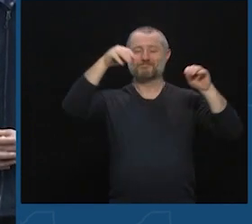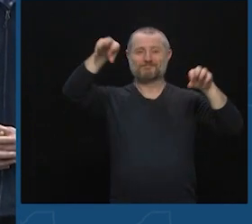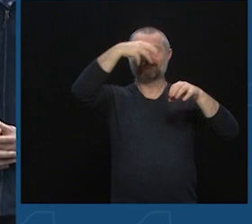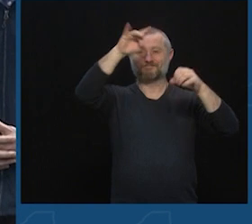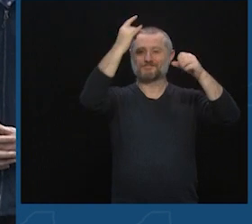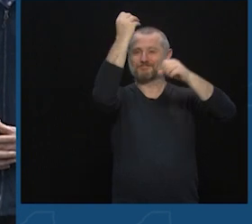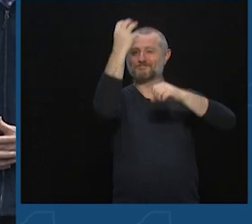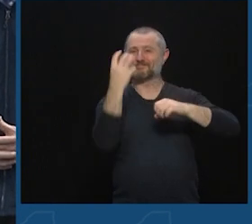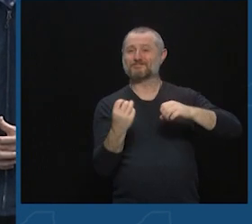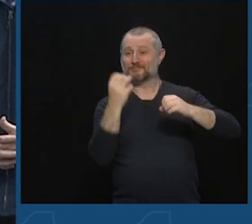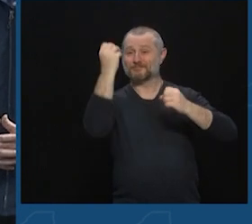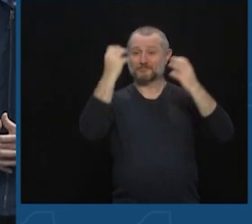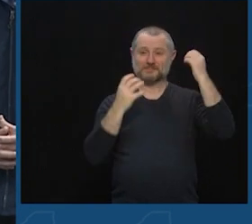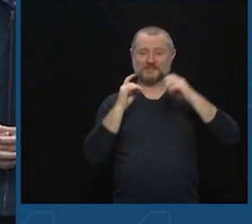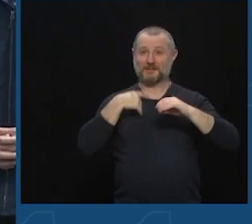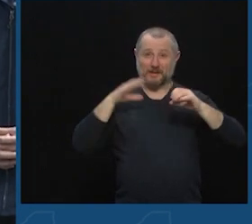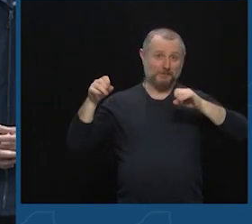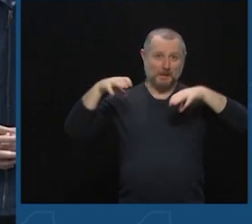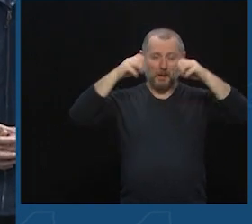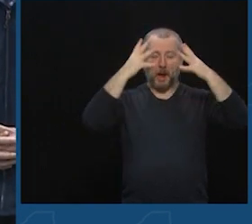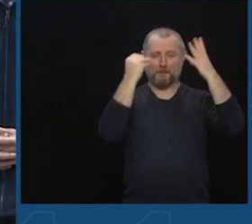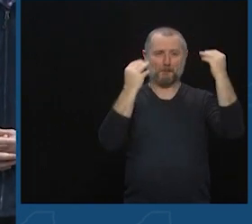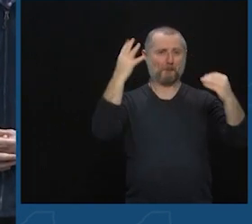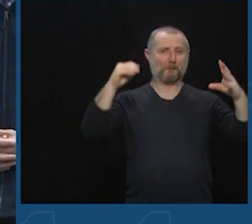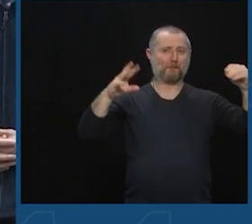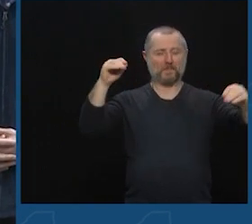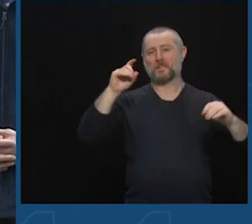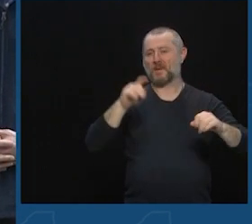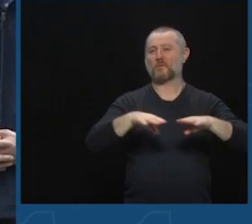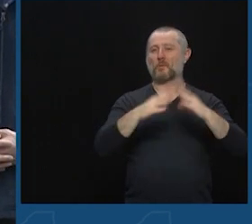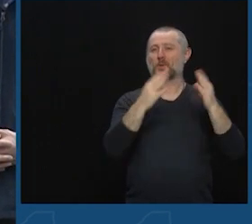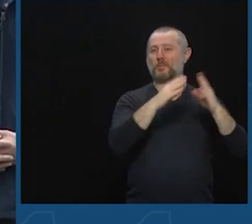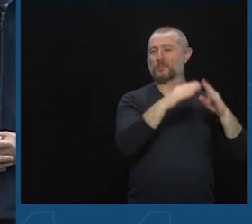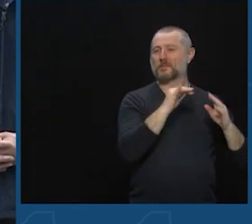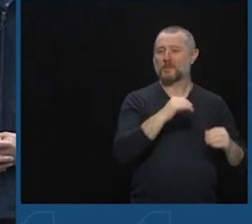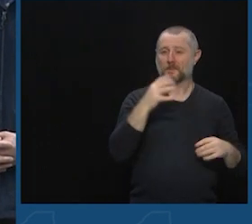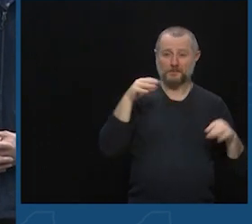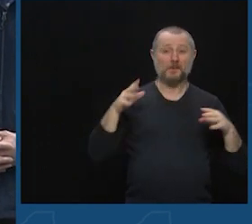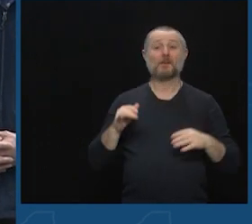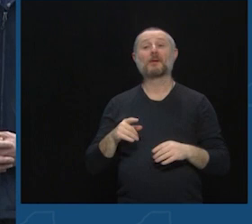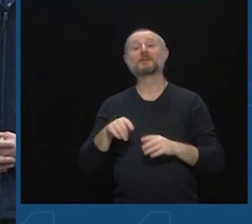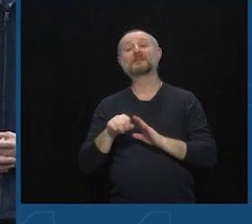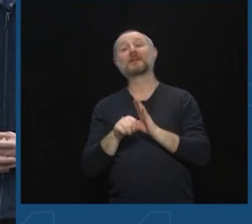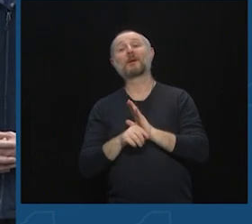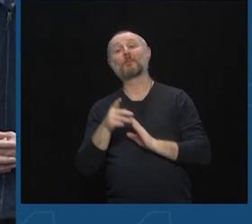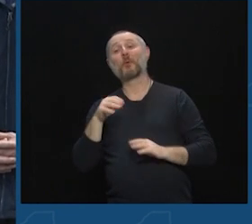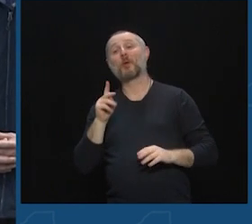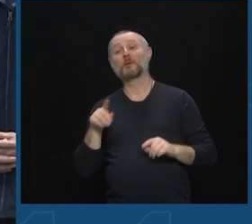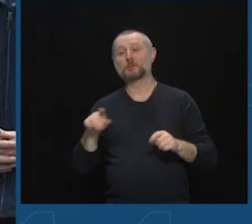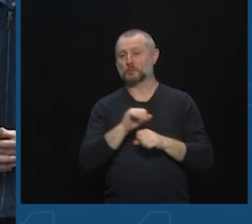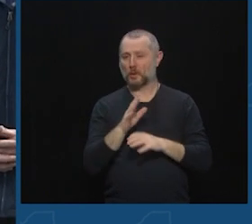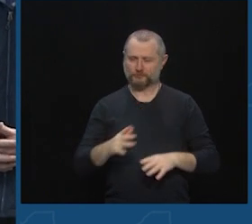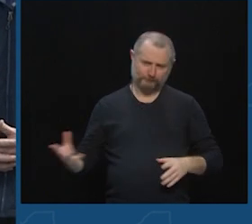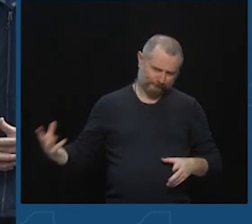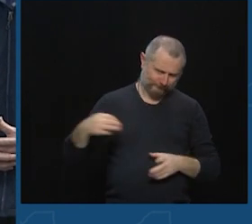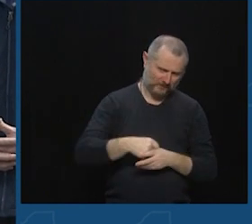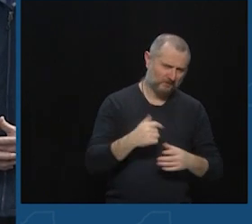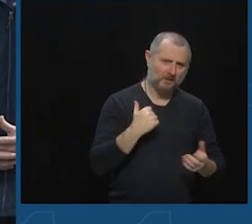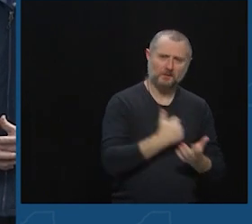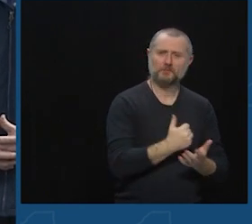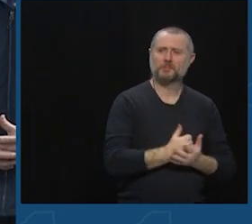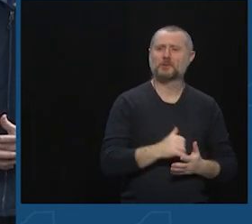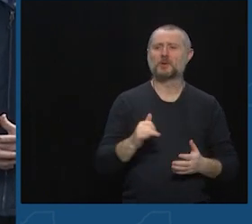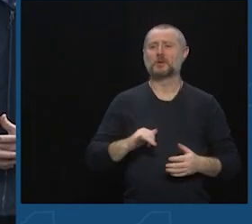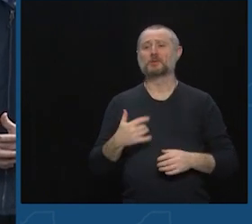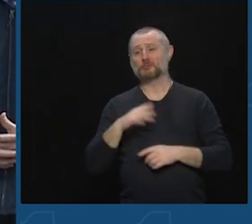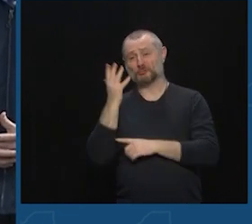state parks to supplement the county and the local cut and toss crews, removing trees from roads.